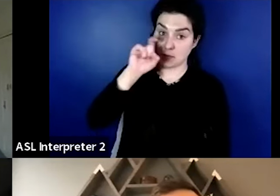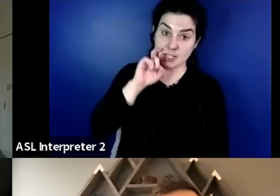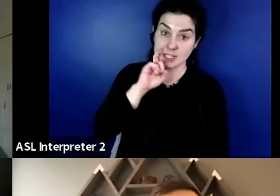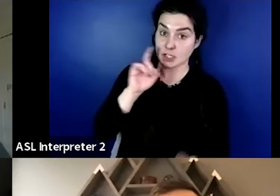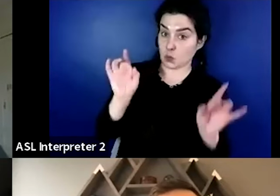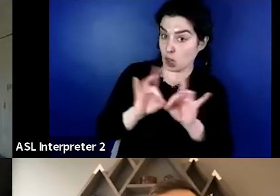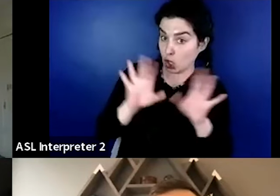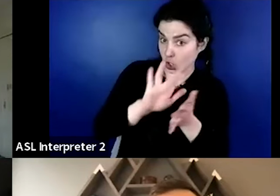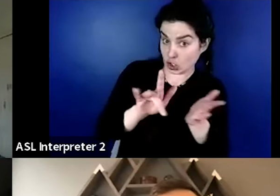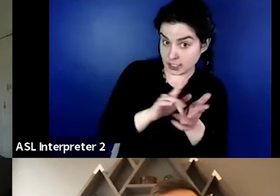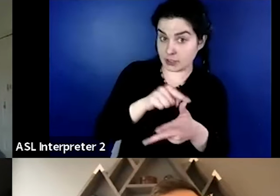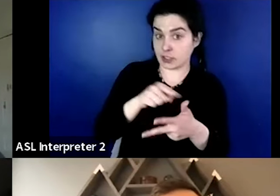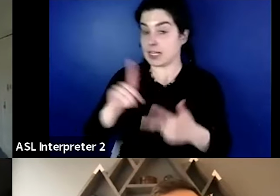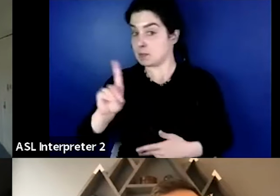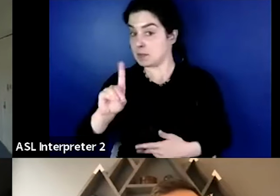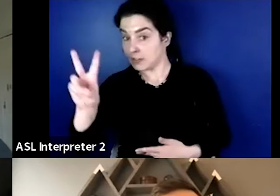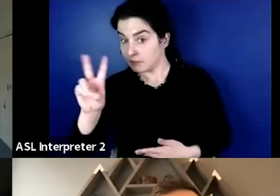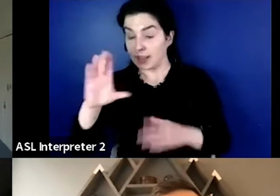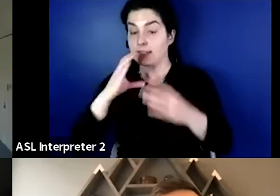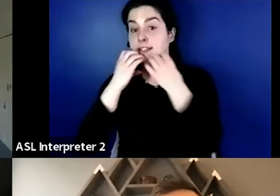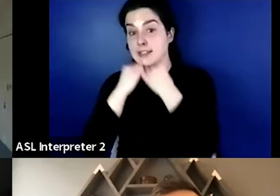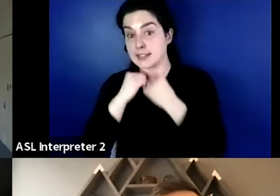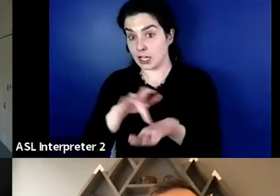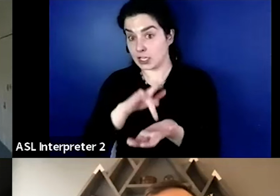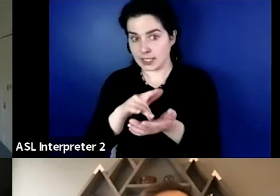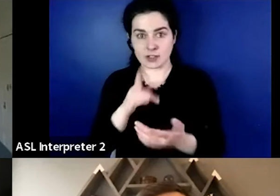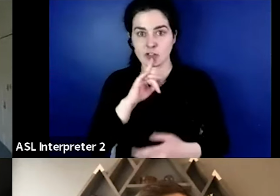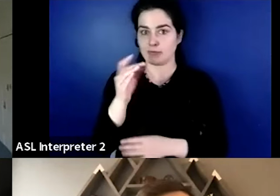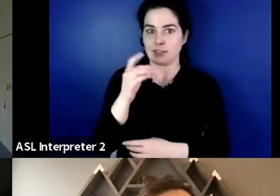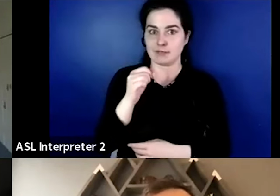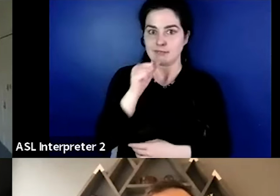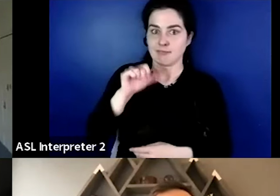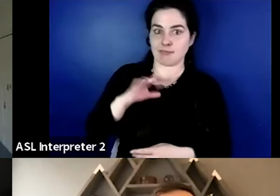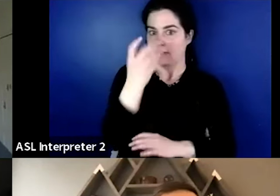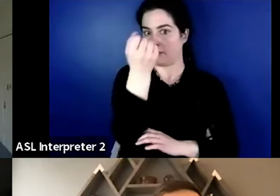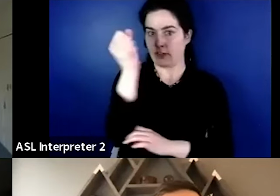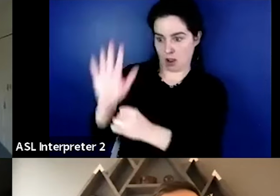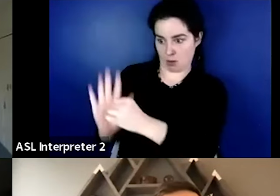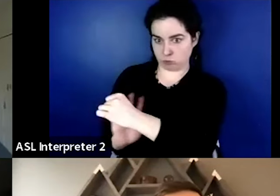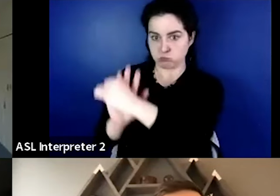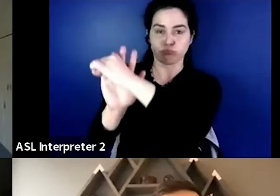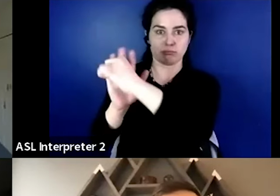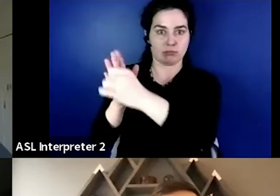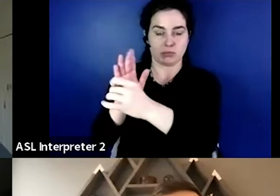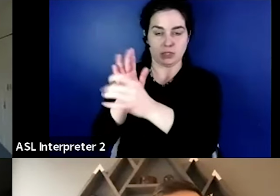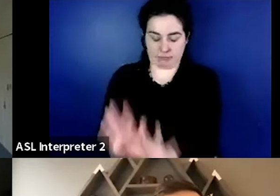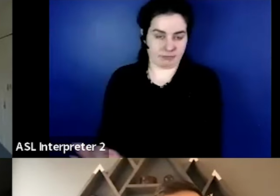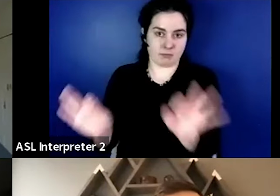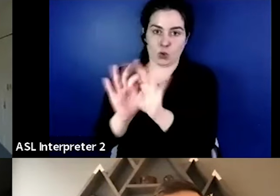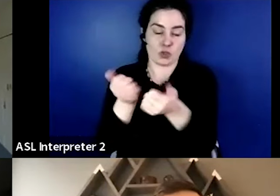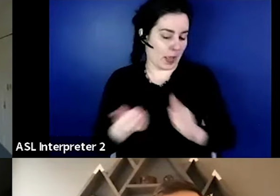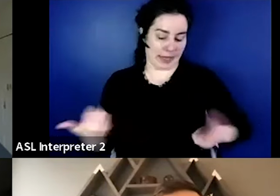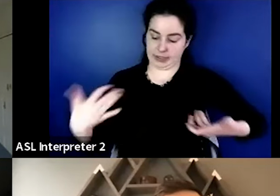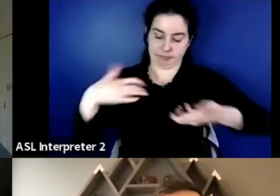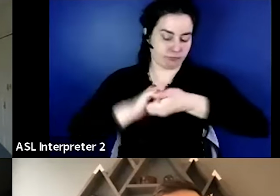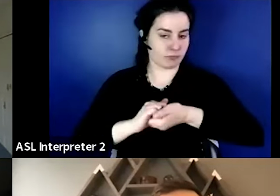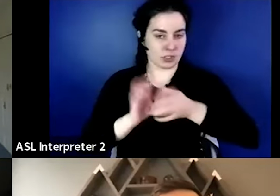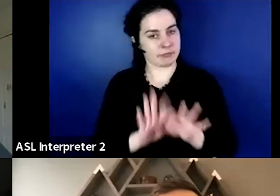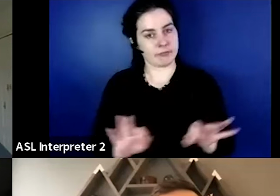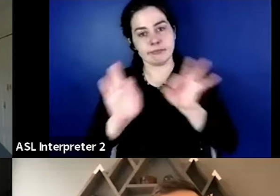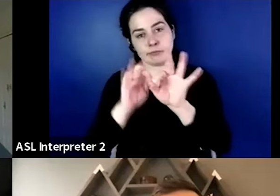domestic violence care centers, the feminist movement is key to this. And any partnership that we can have with those movements is really important to